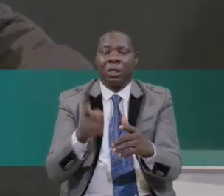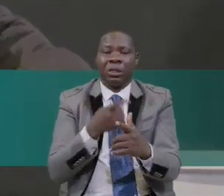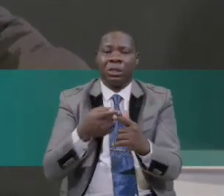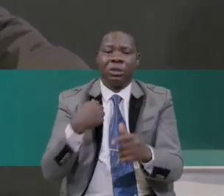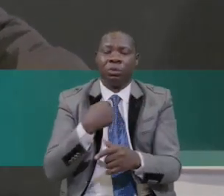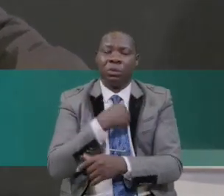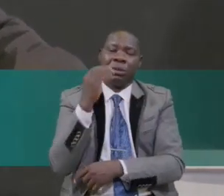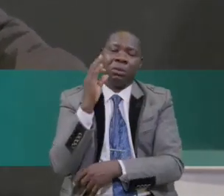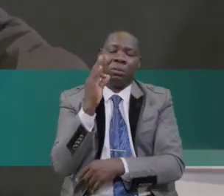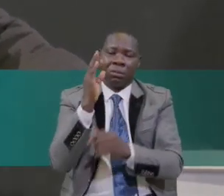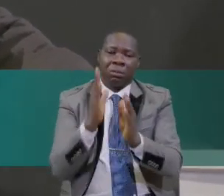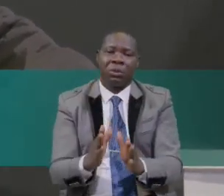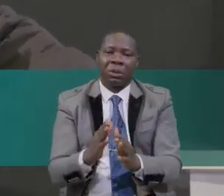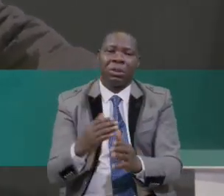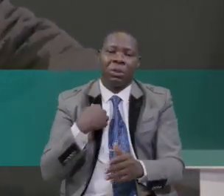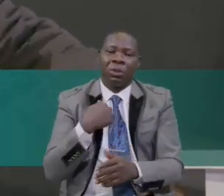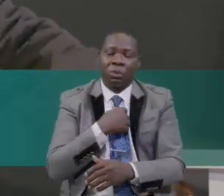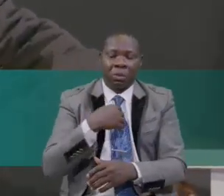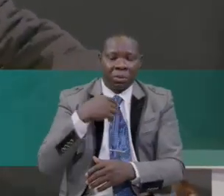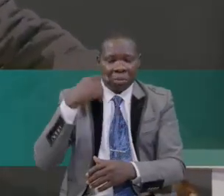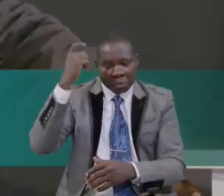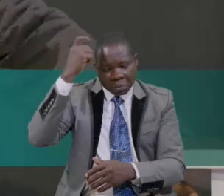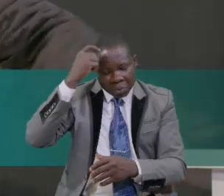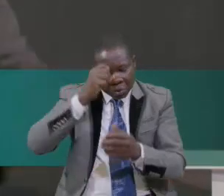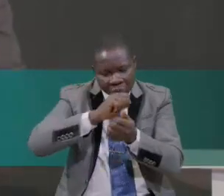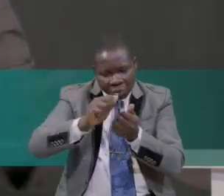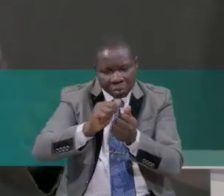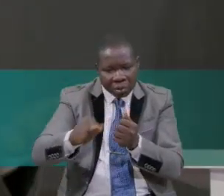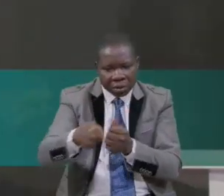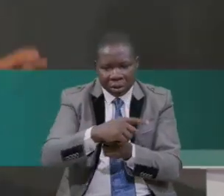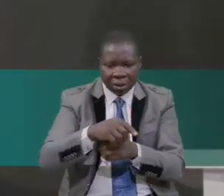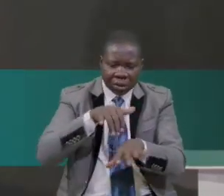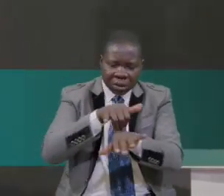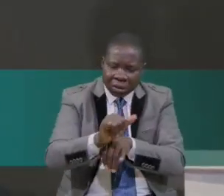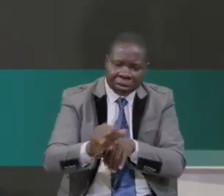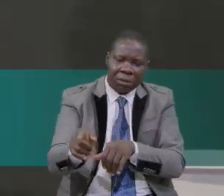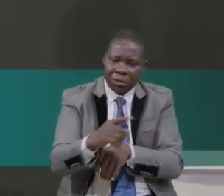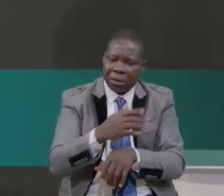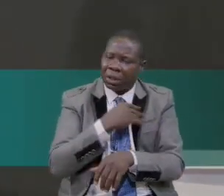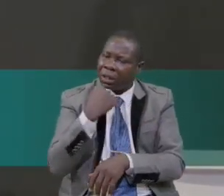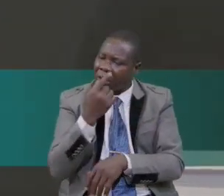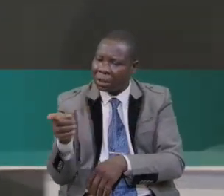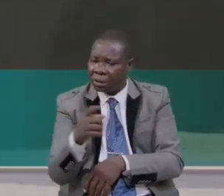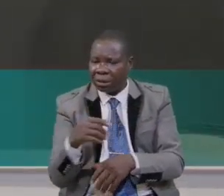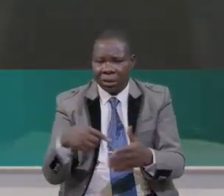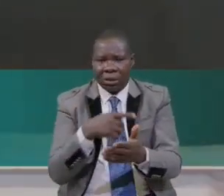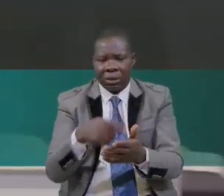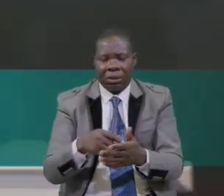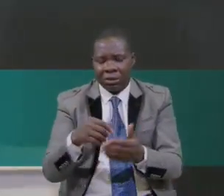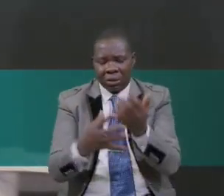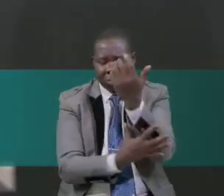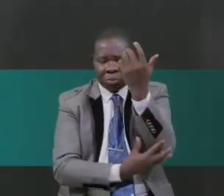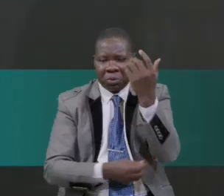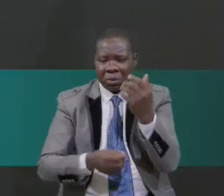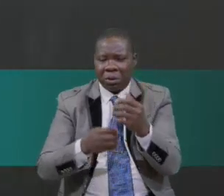we brainwash them. And we tell them, and those poor widows, what can they do?